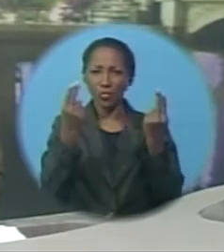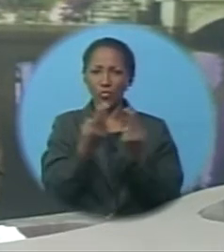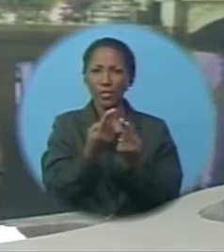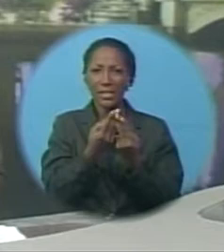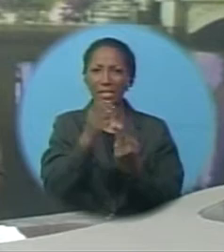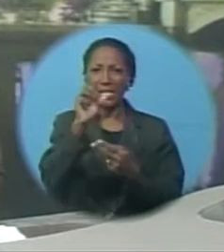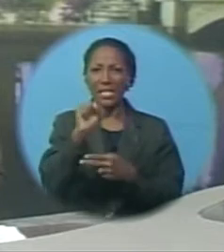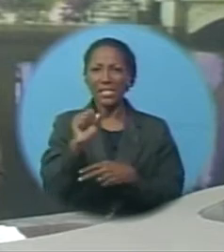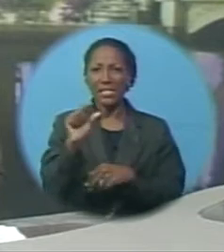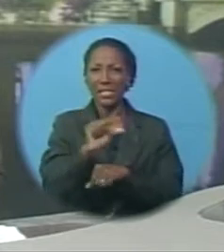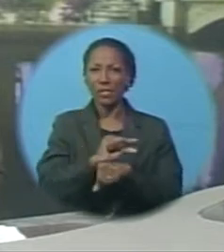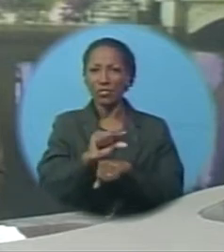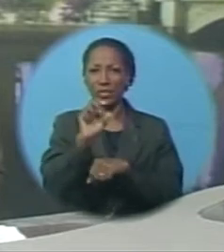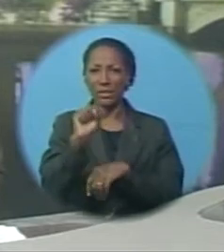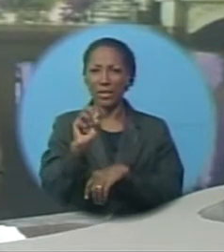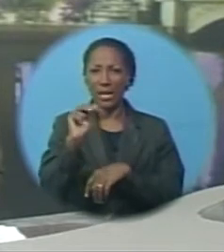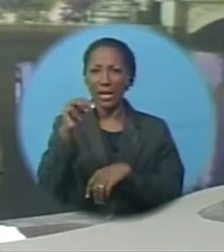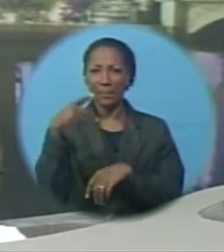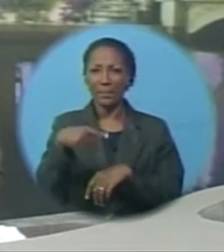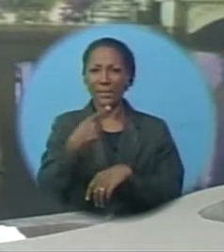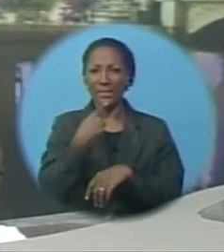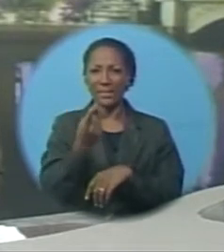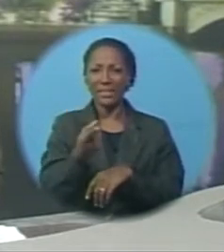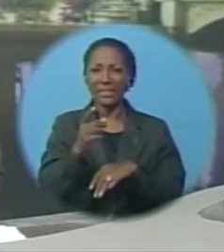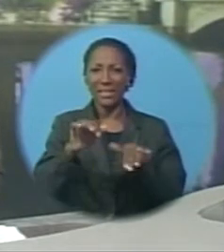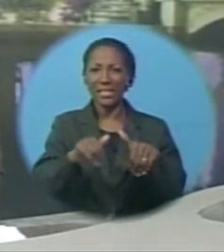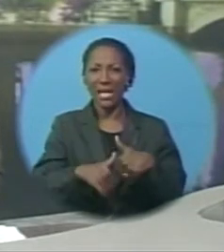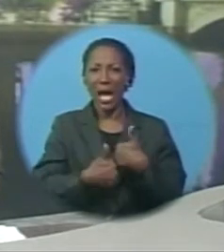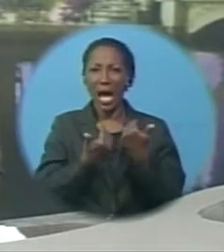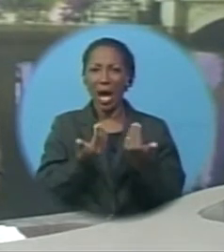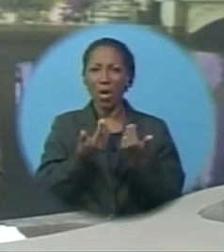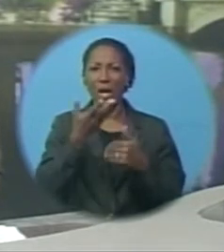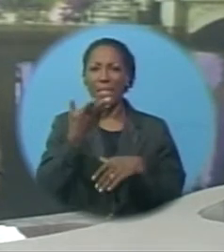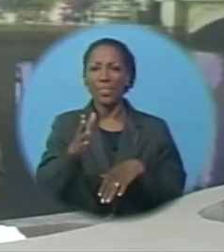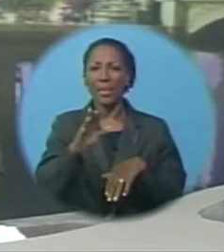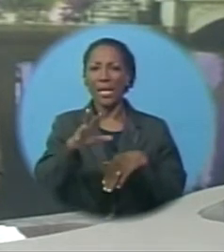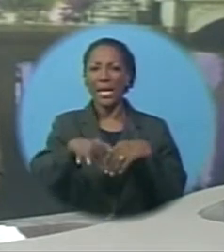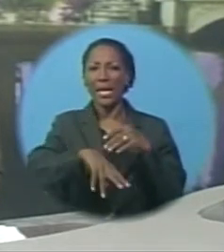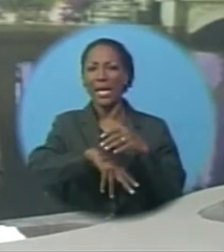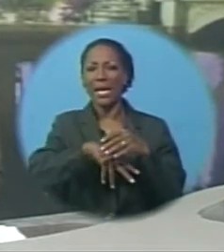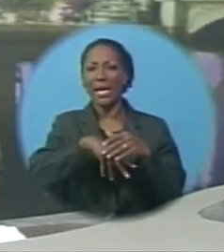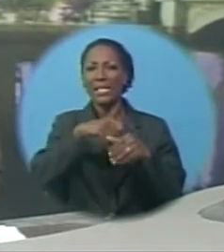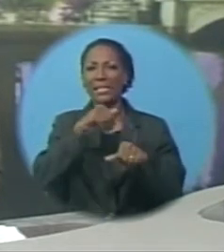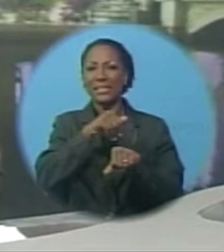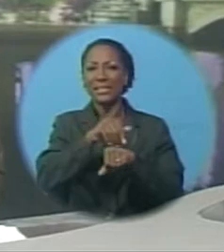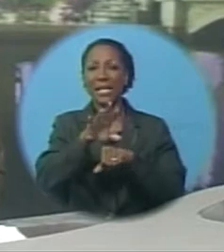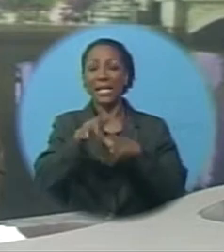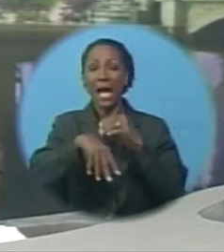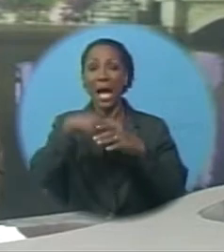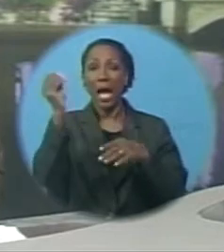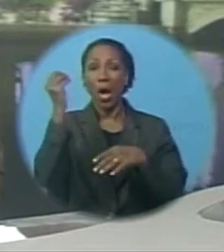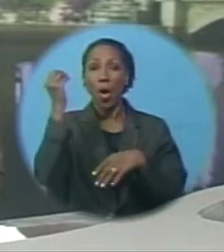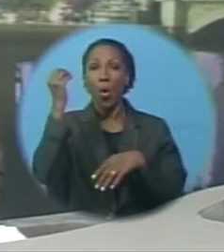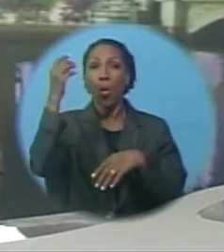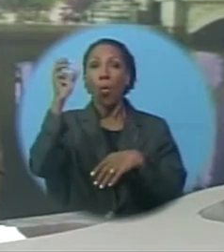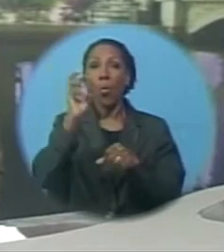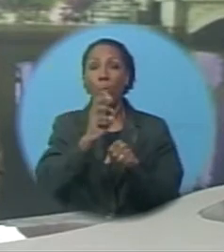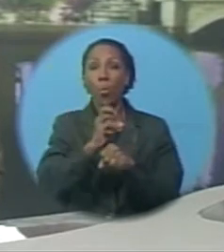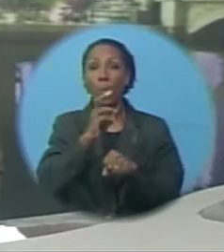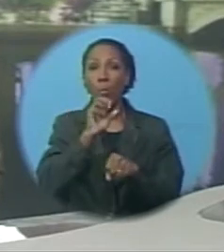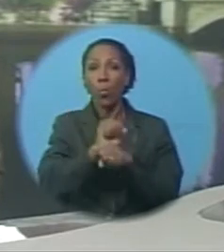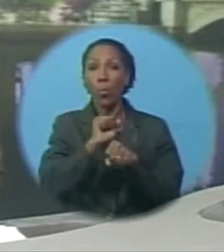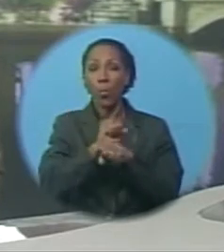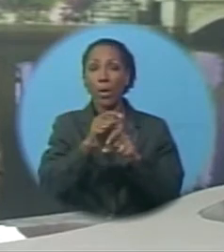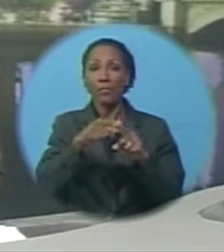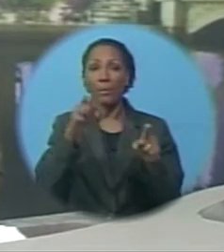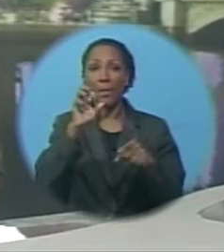MP says the latest example is government's handling of outsourcing at the Sanitation Service Authority. He was speaking during the debate in the